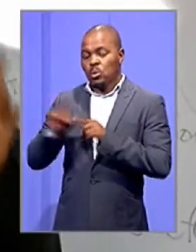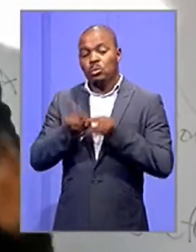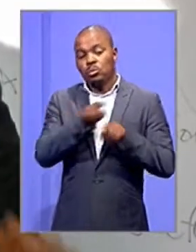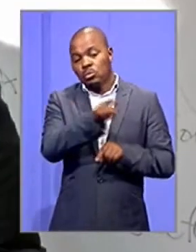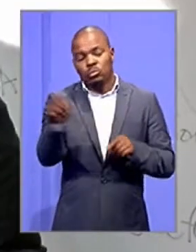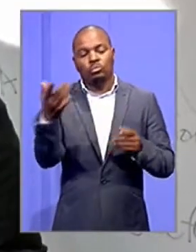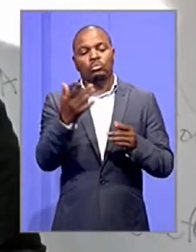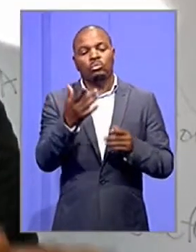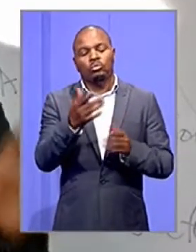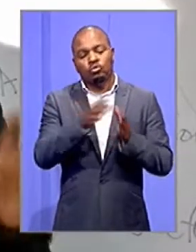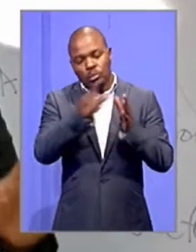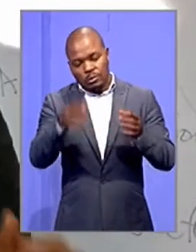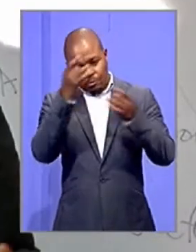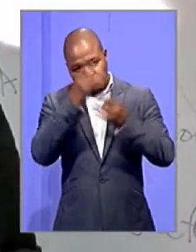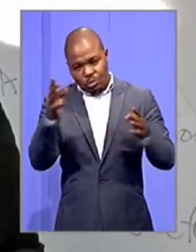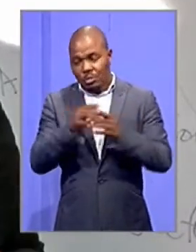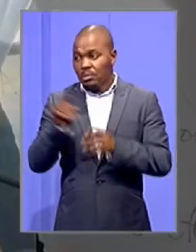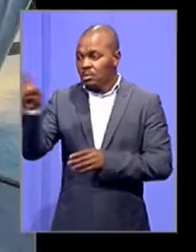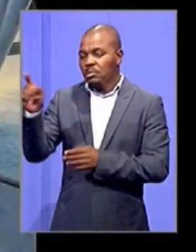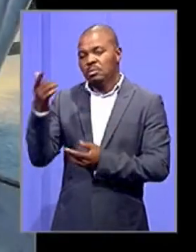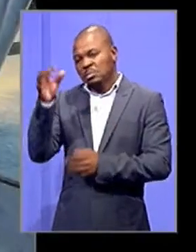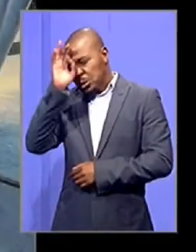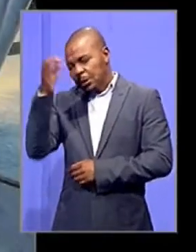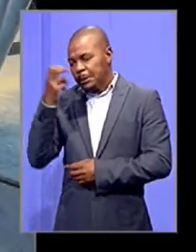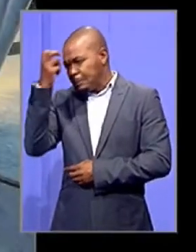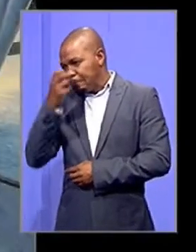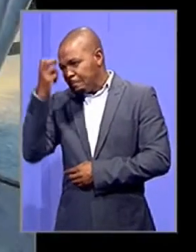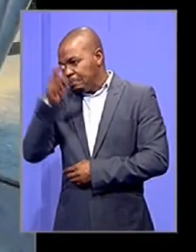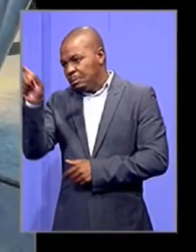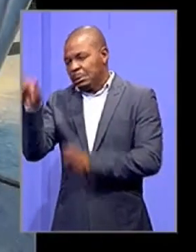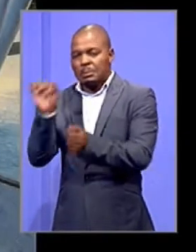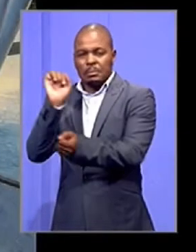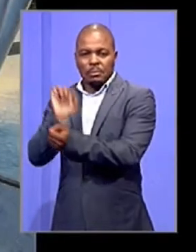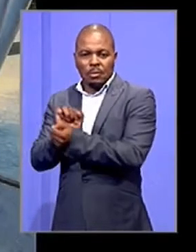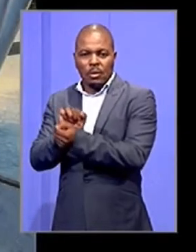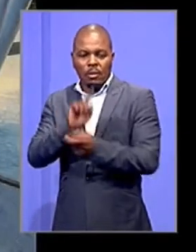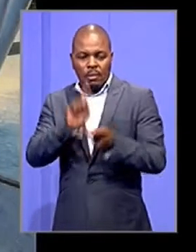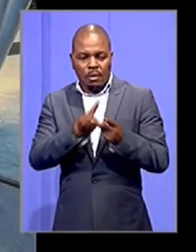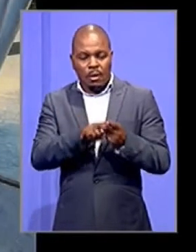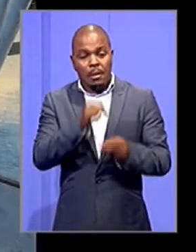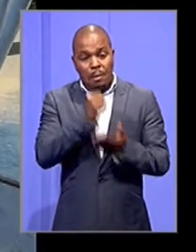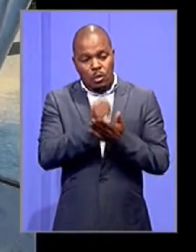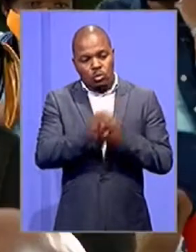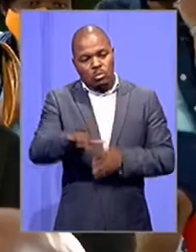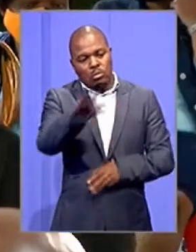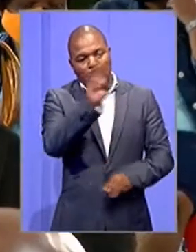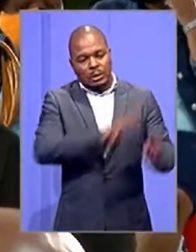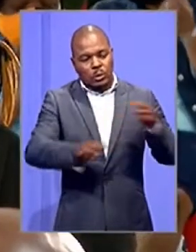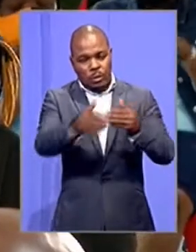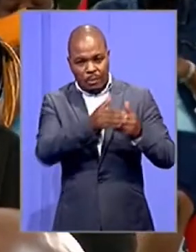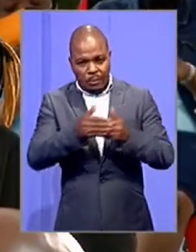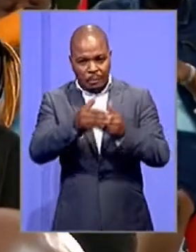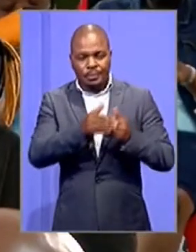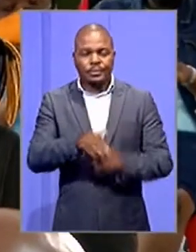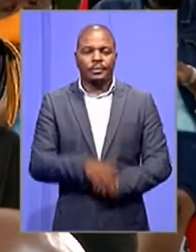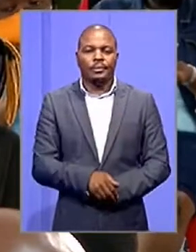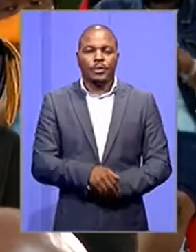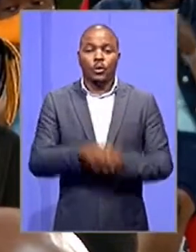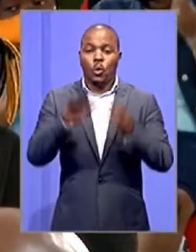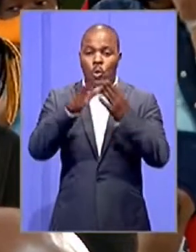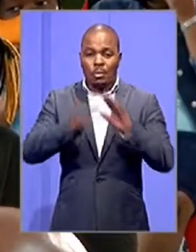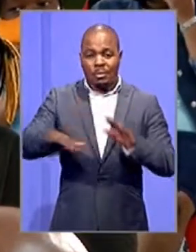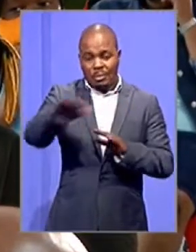ba molao ba dira ka natla go tshwara badiri ba bosula jo le gore tshireletso ya barutwana e tlile go matlafadiwa. O ikuetse gape go baagi gore